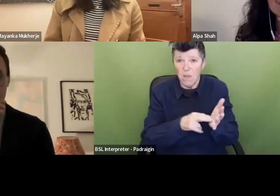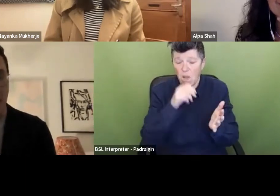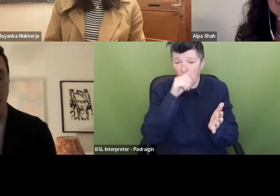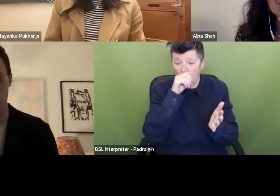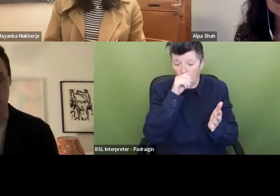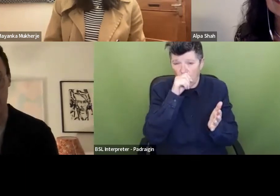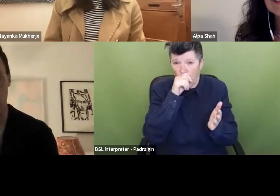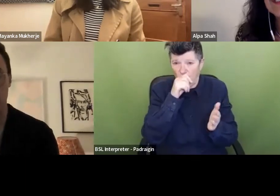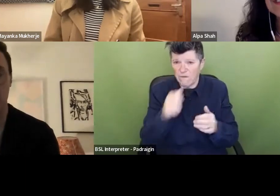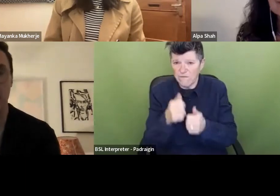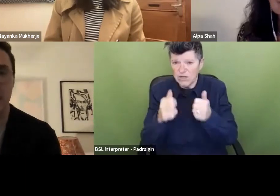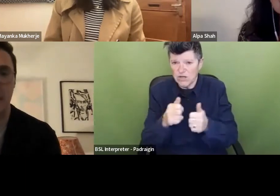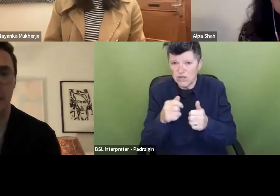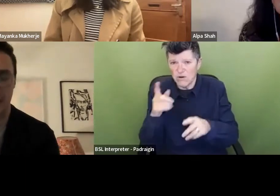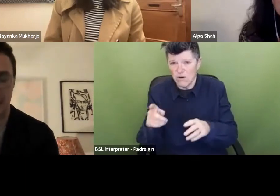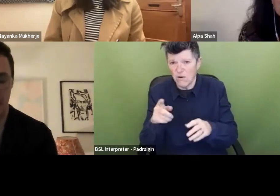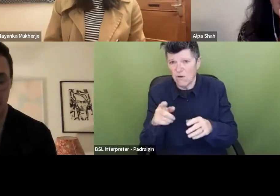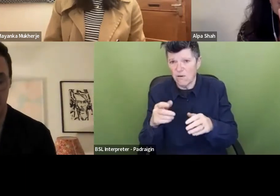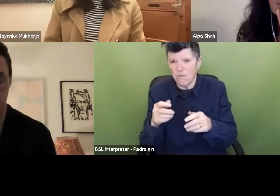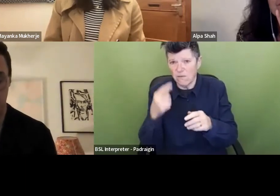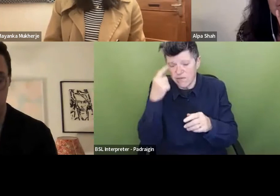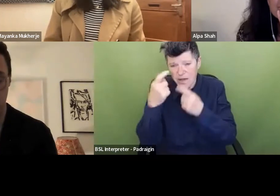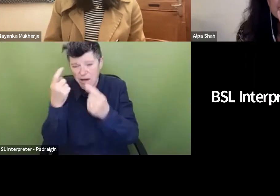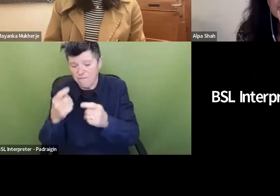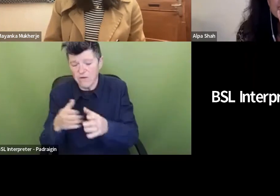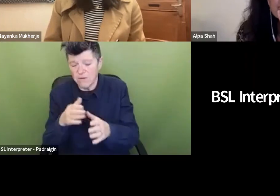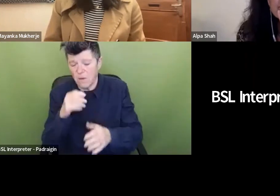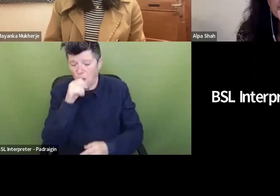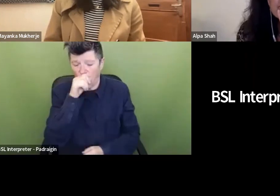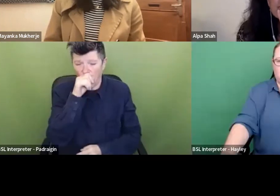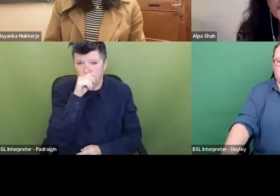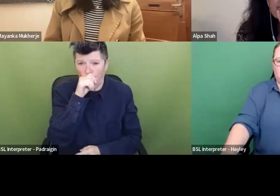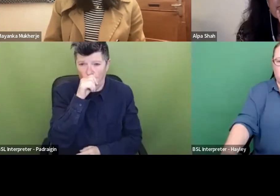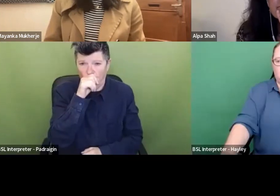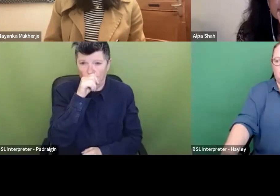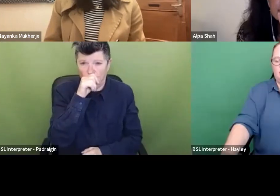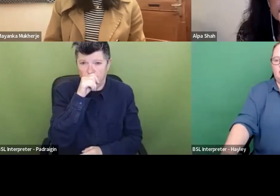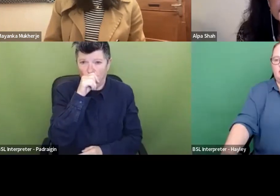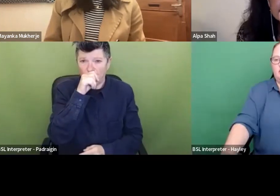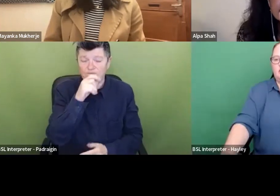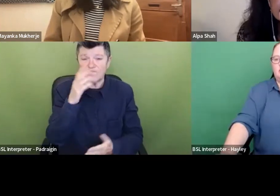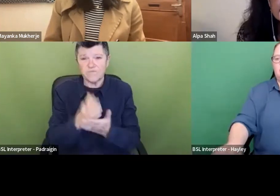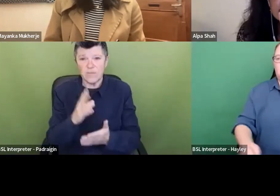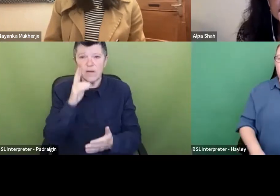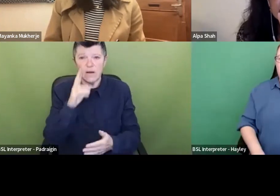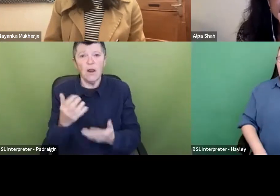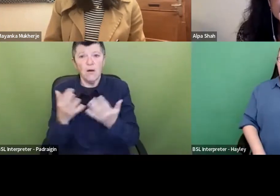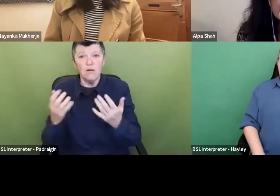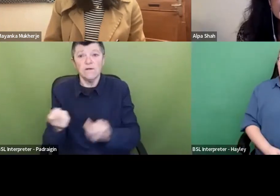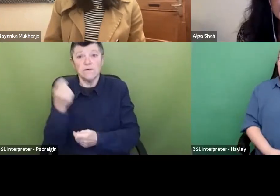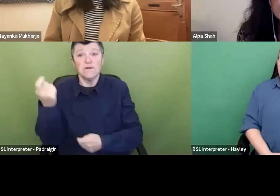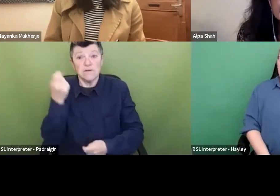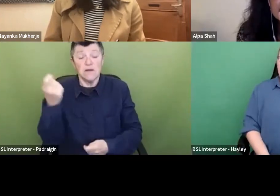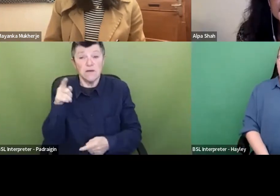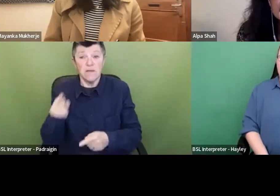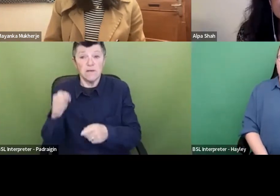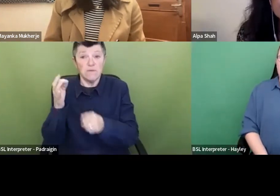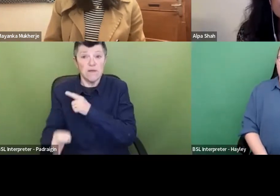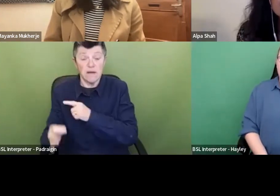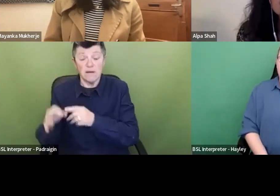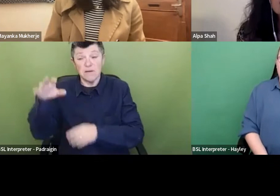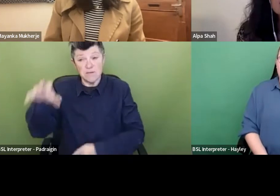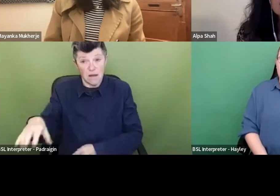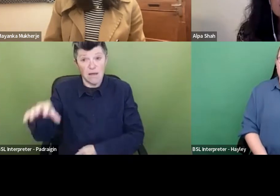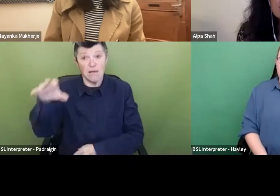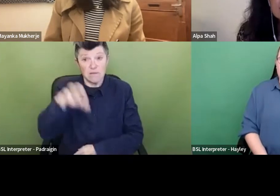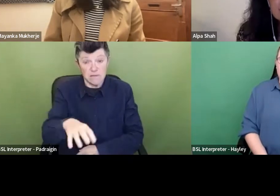thought. Yeah, absolutely. You know, what has since happened is that we've actually seen a lot of success with these particular sites that have been